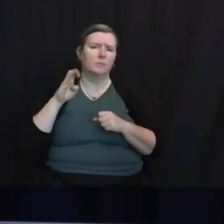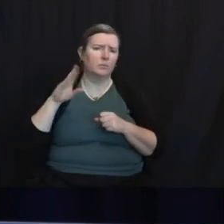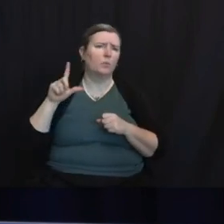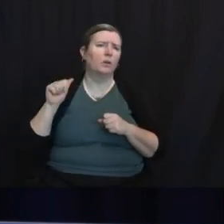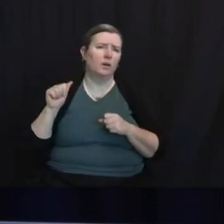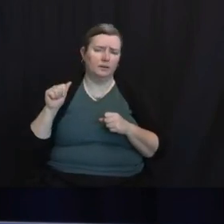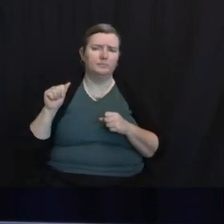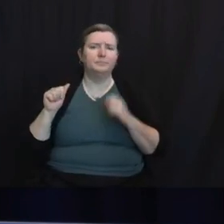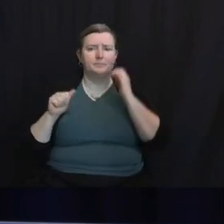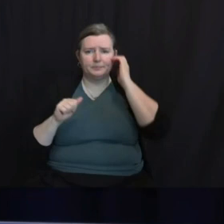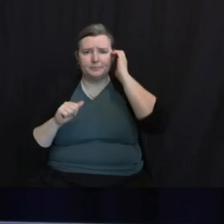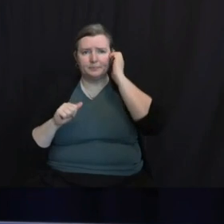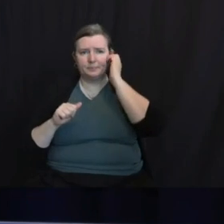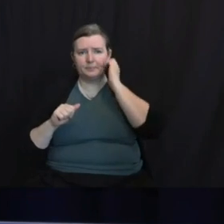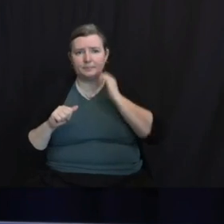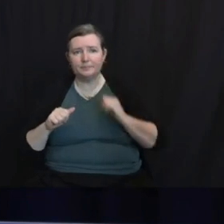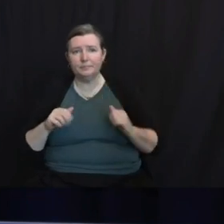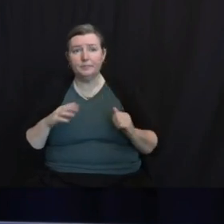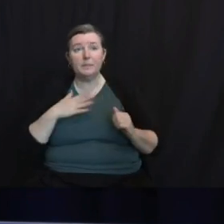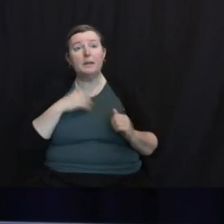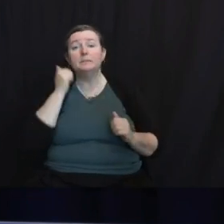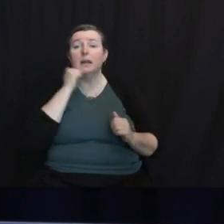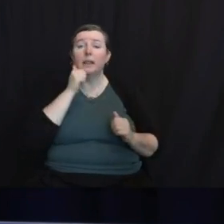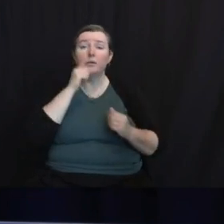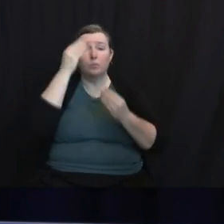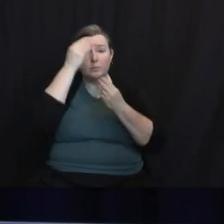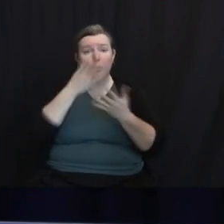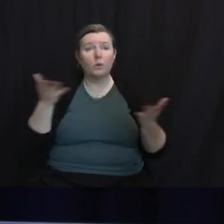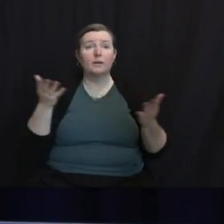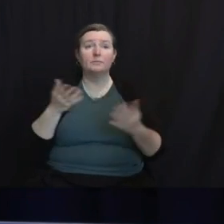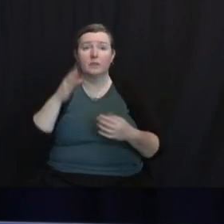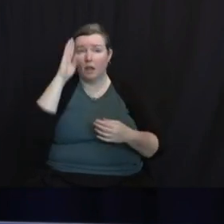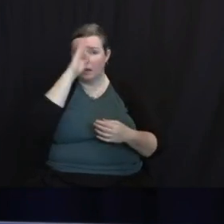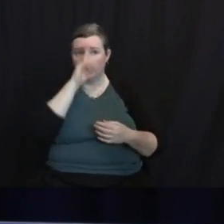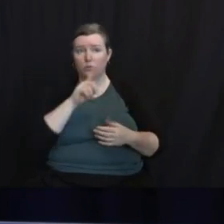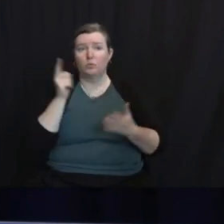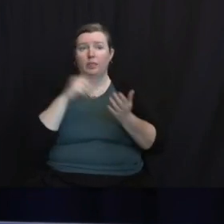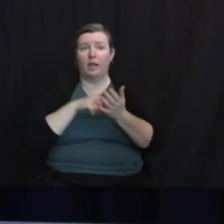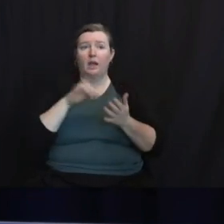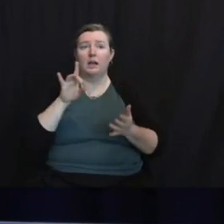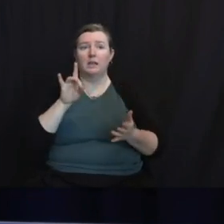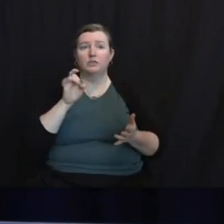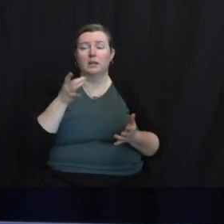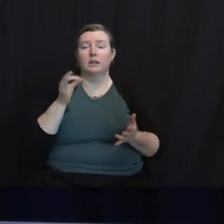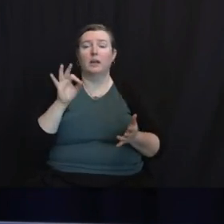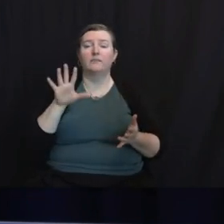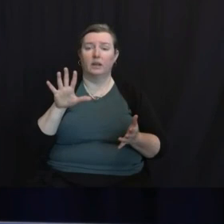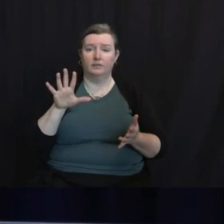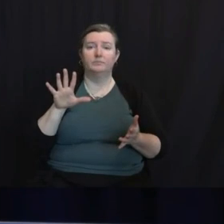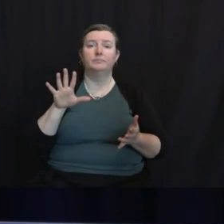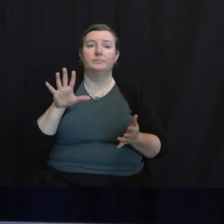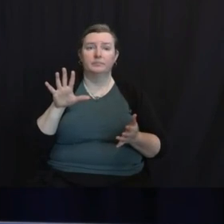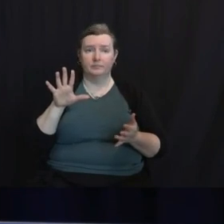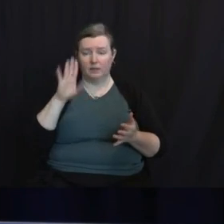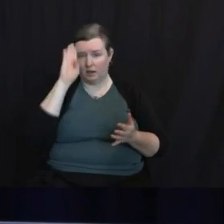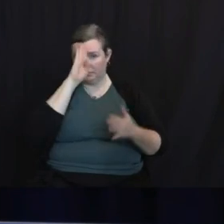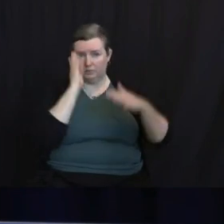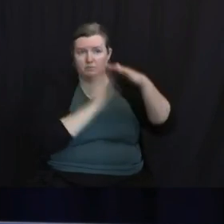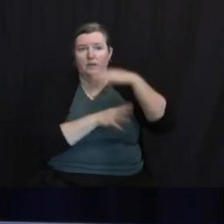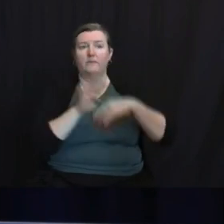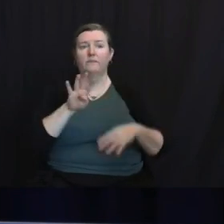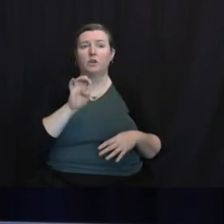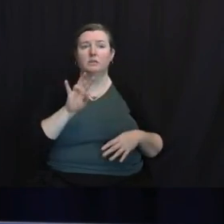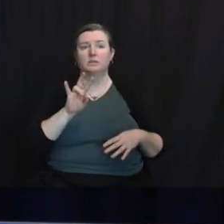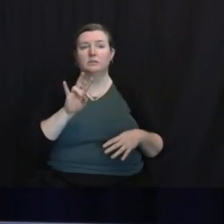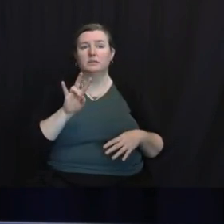daily report, as the governor shared, our hospitals reported 1,895 hospitalizations with 407